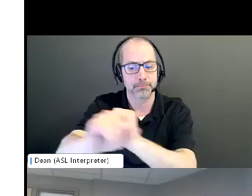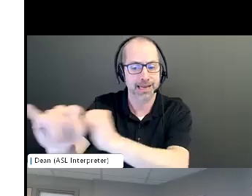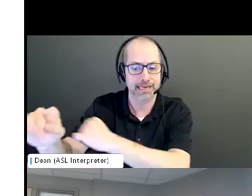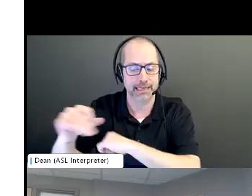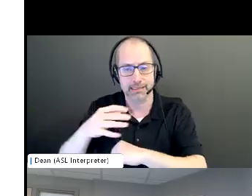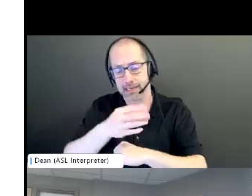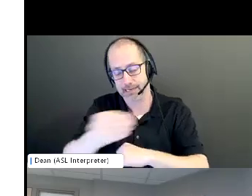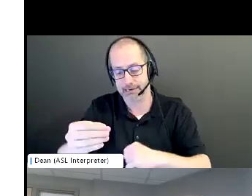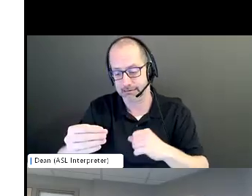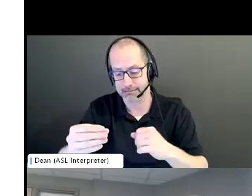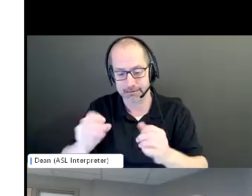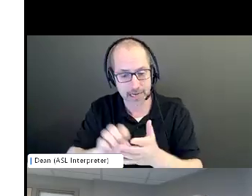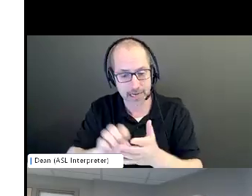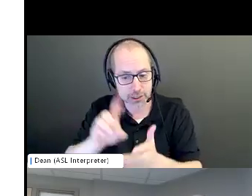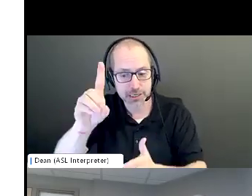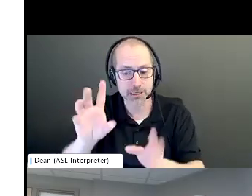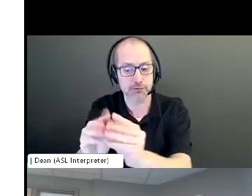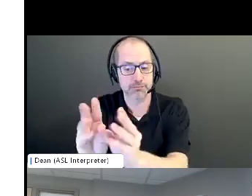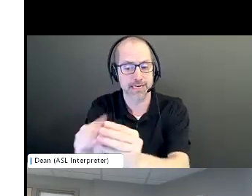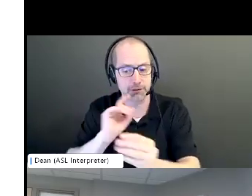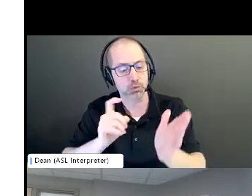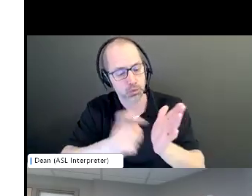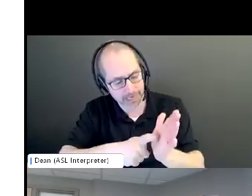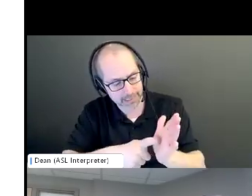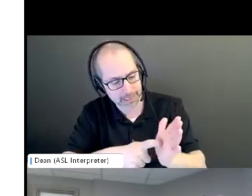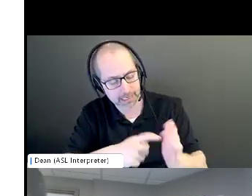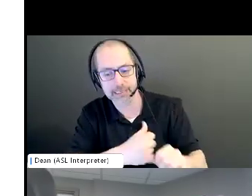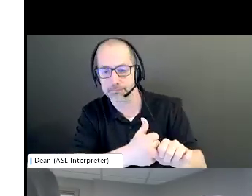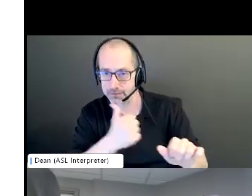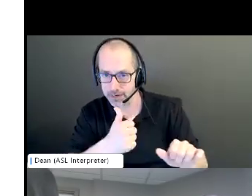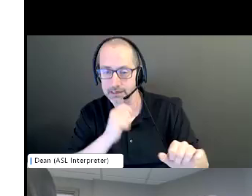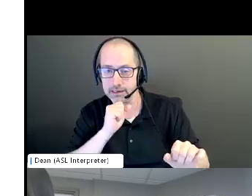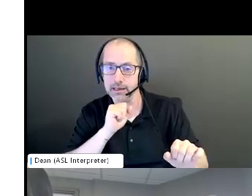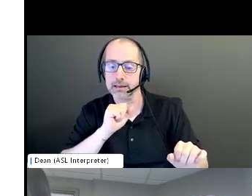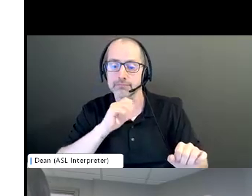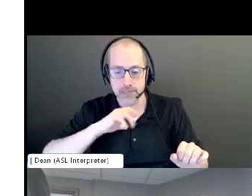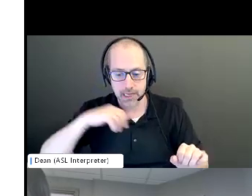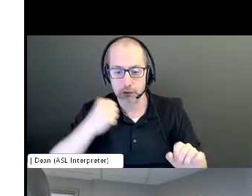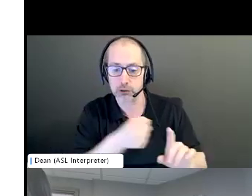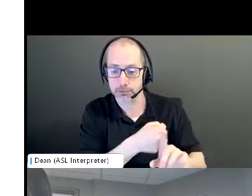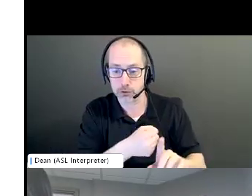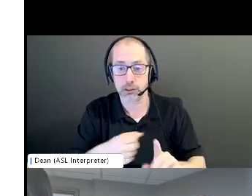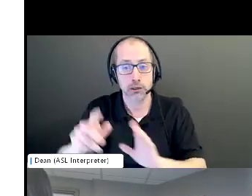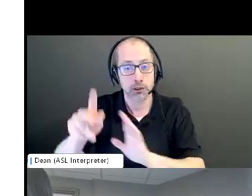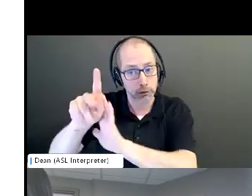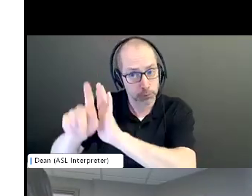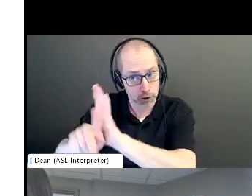on recognizing and preventing elder abuse. Influence policy. We actively contribute to